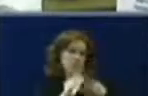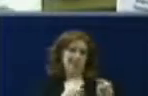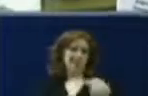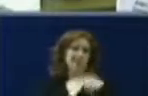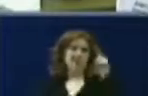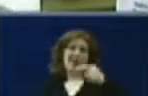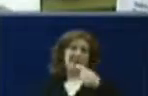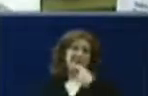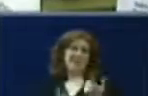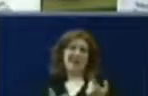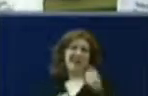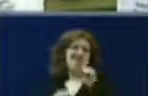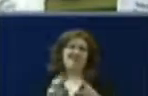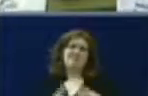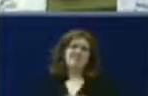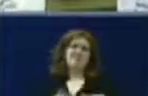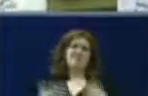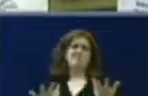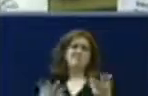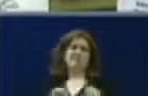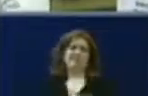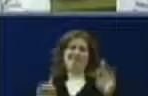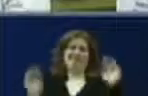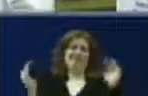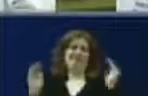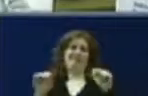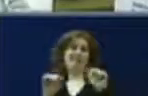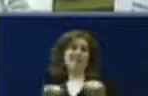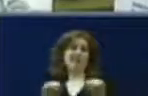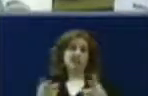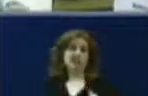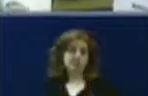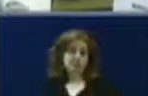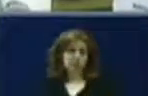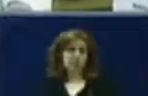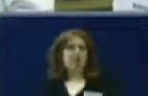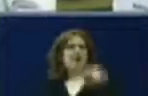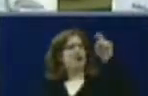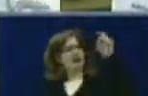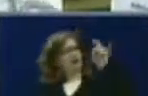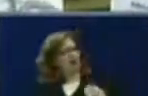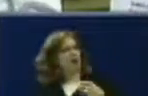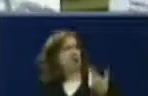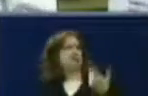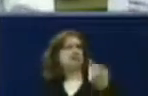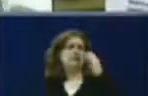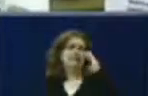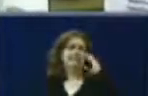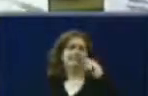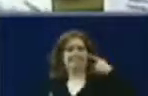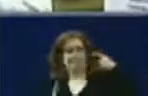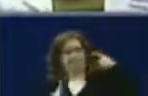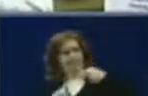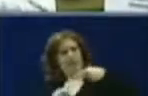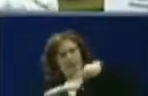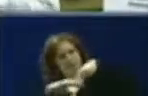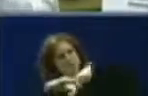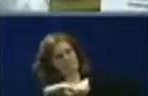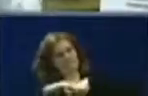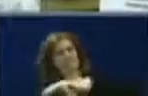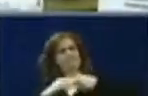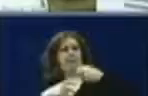say is there cannot be that much differential in potential. We have to get to the root of the problems, not our